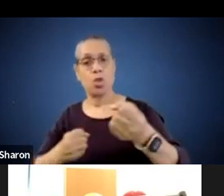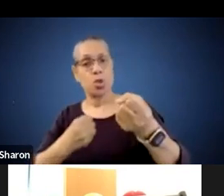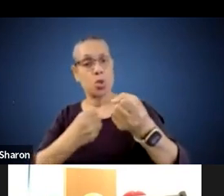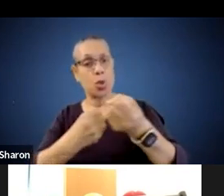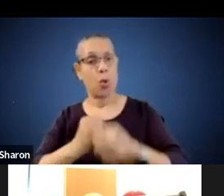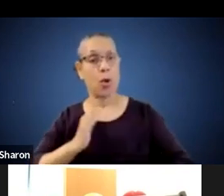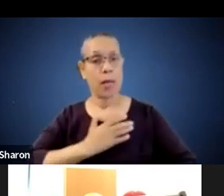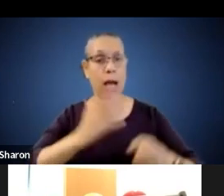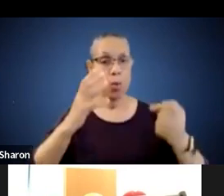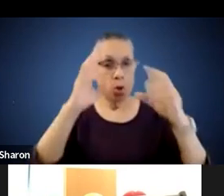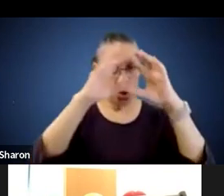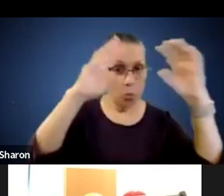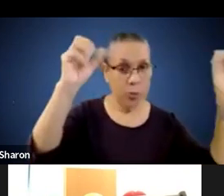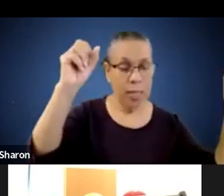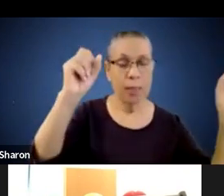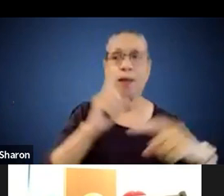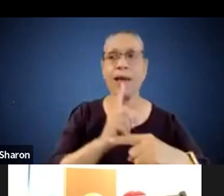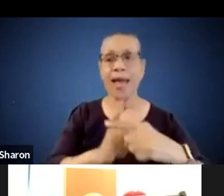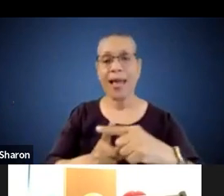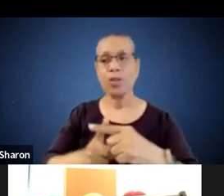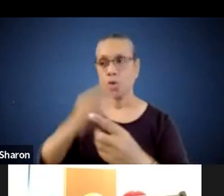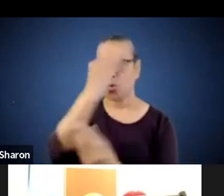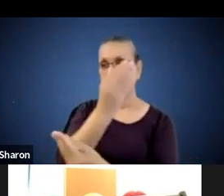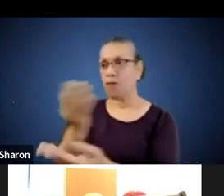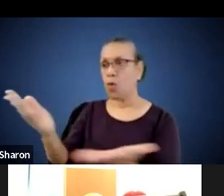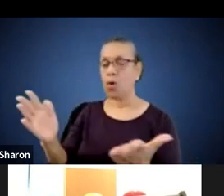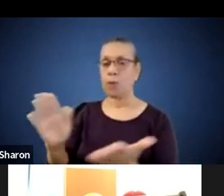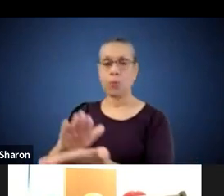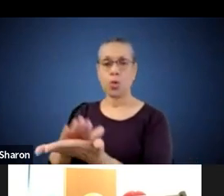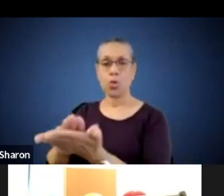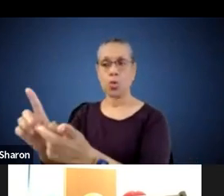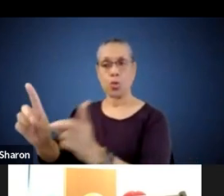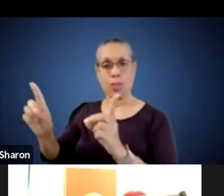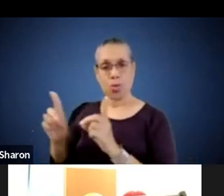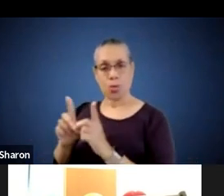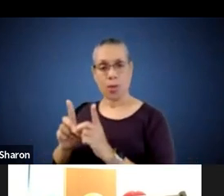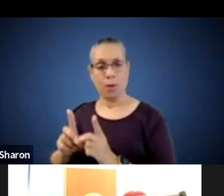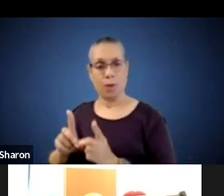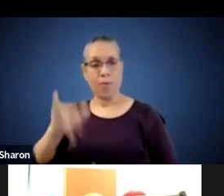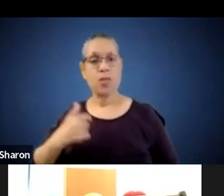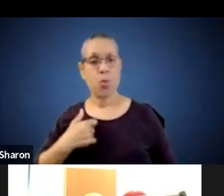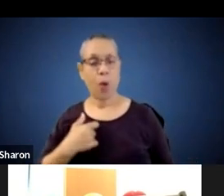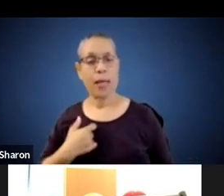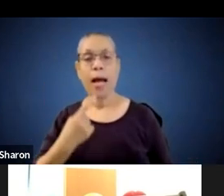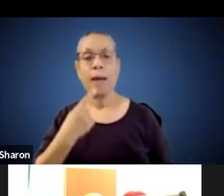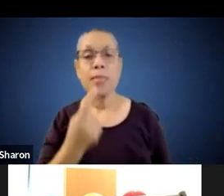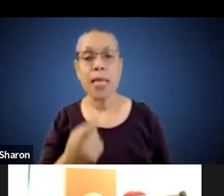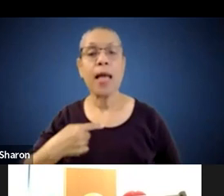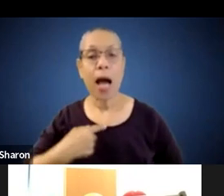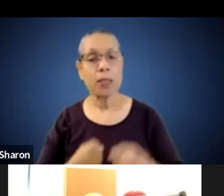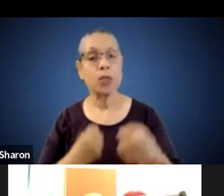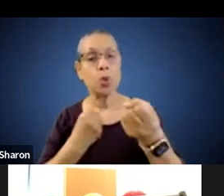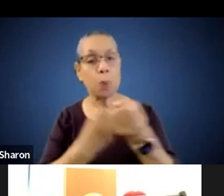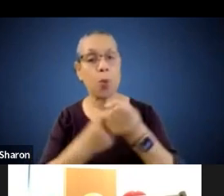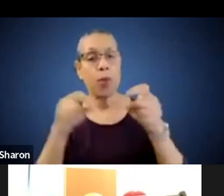a message back to the rest of the district that's that's why I am why I'm proactively saying I support this